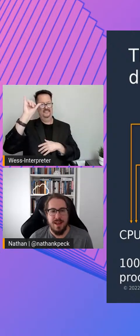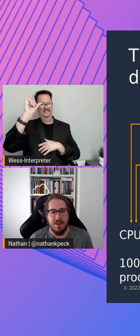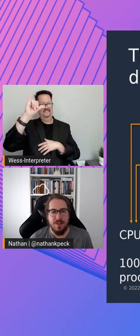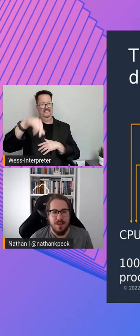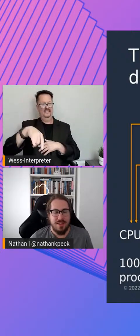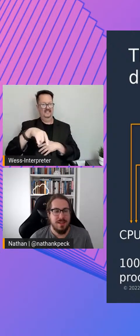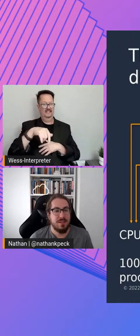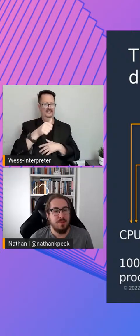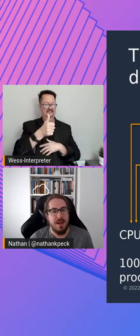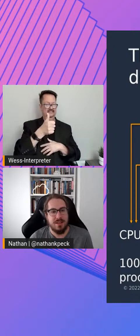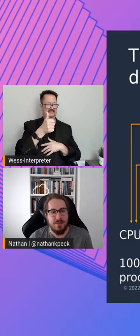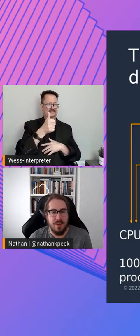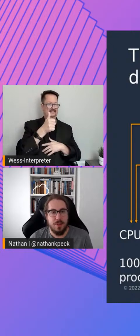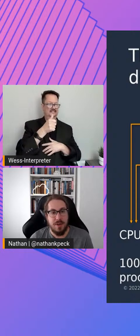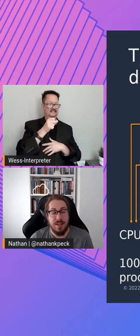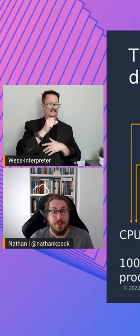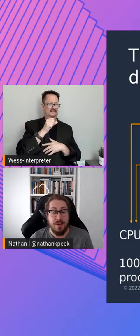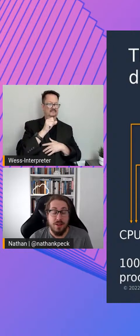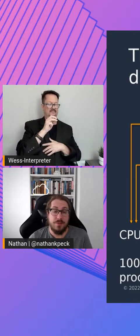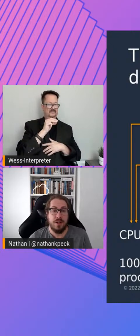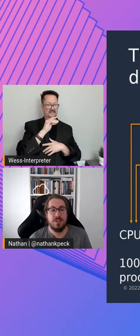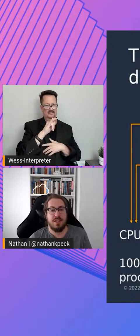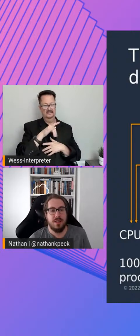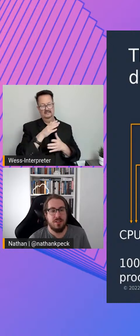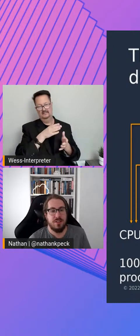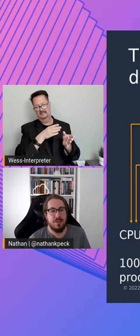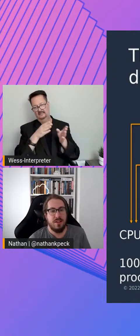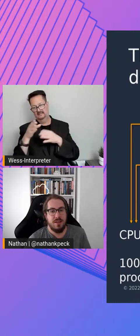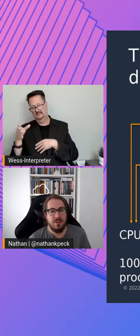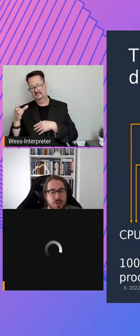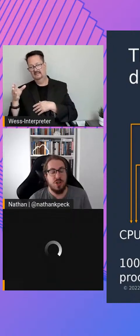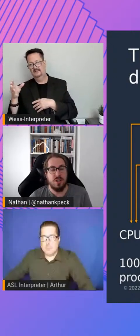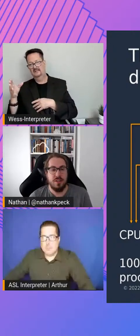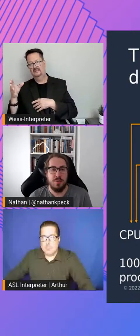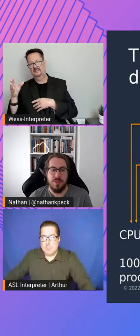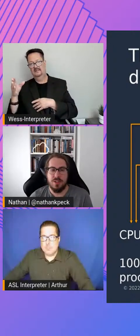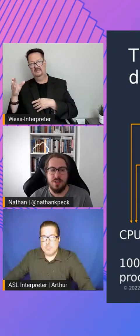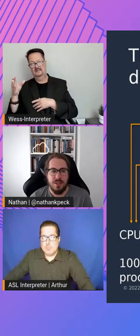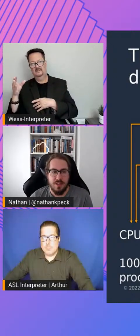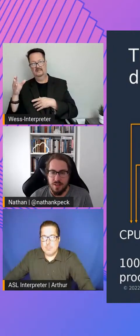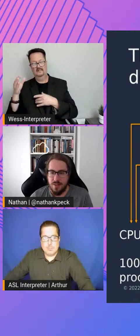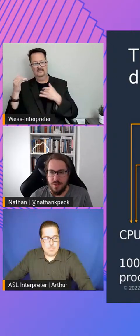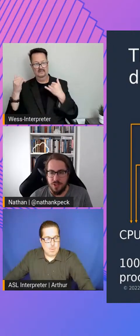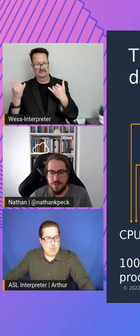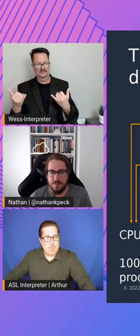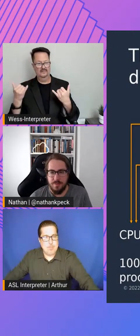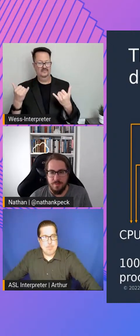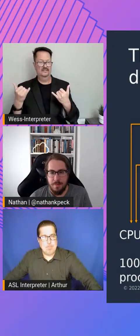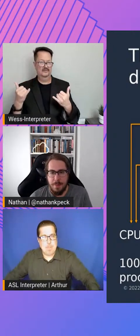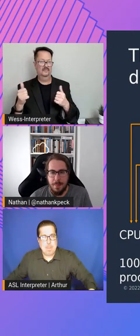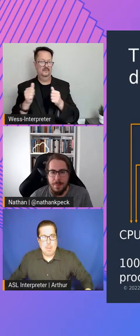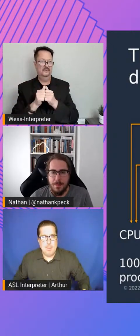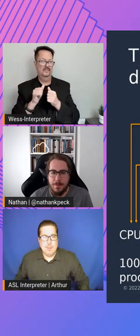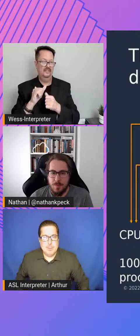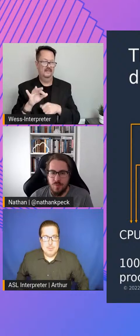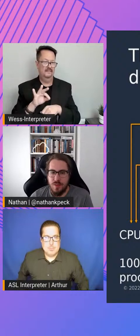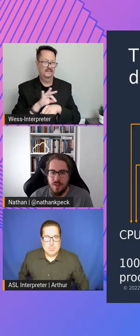is now yielding back to the event loop and allowing another function to execute concurrently with this current function.